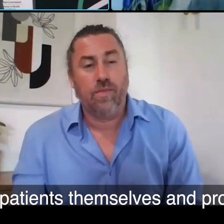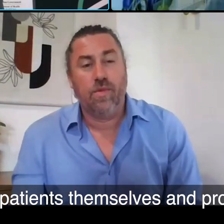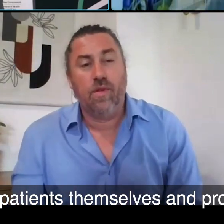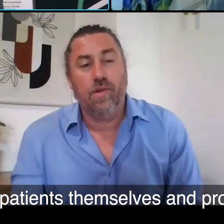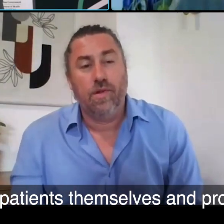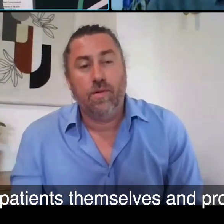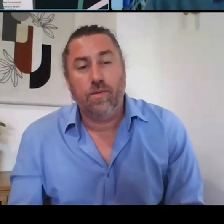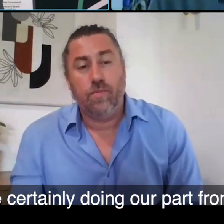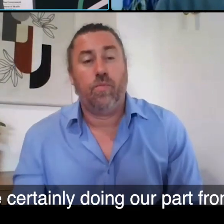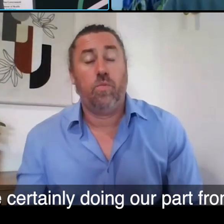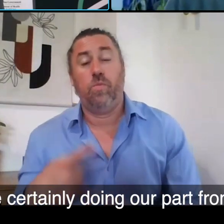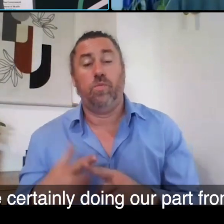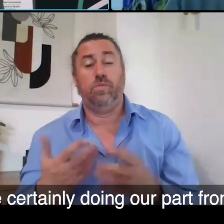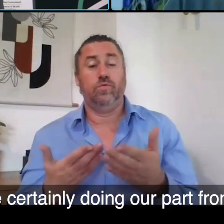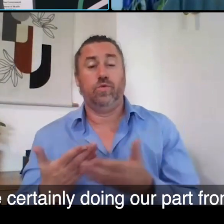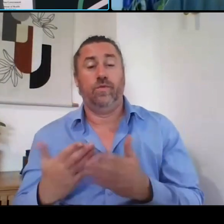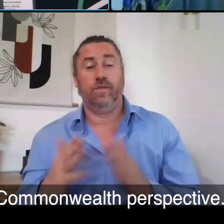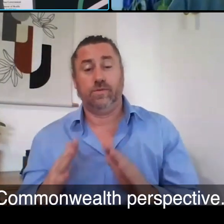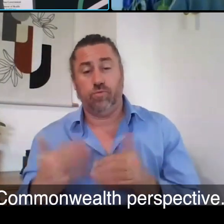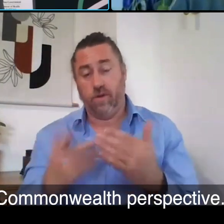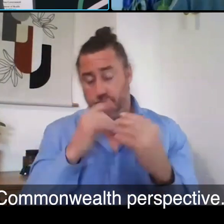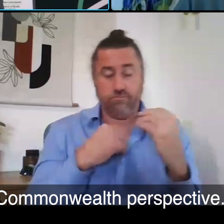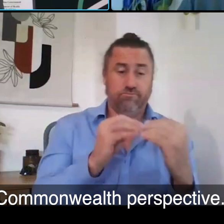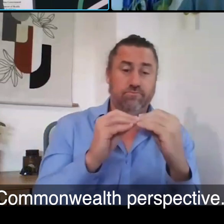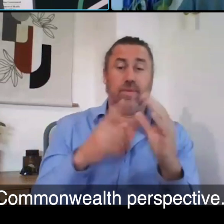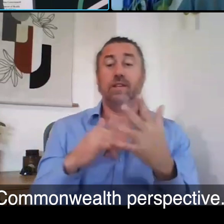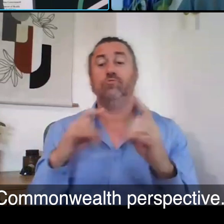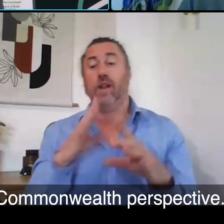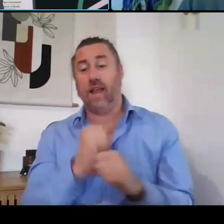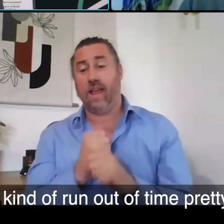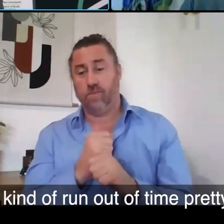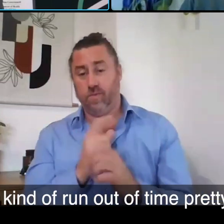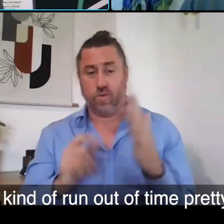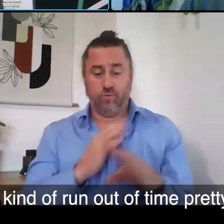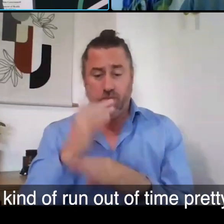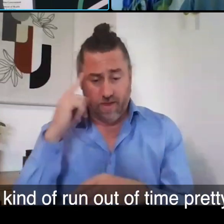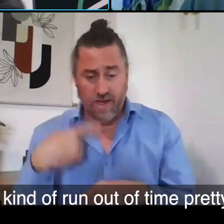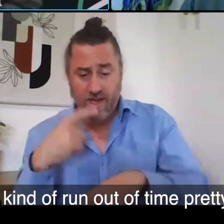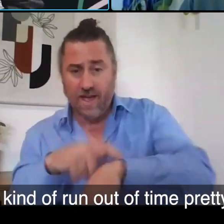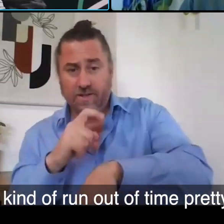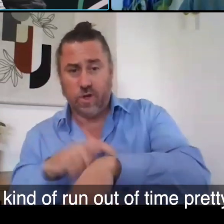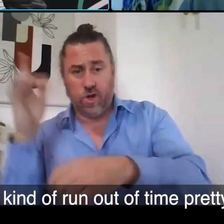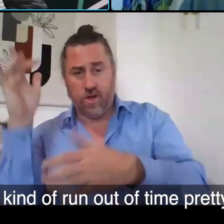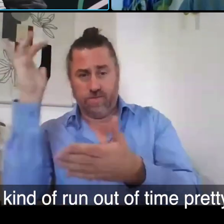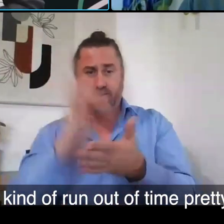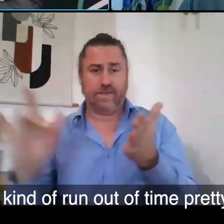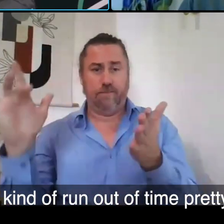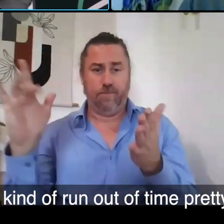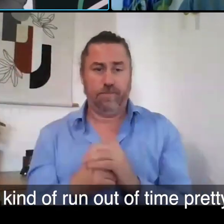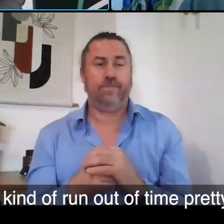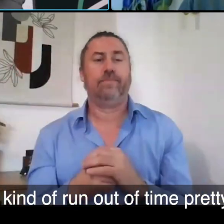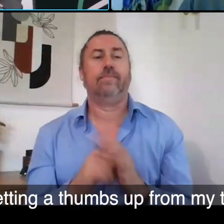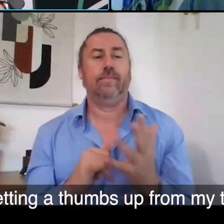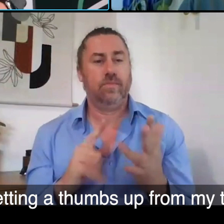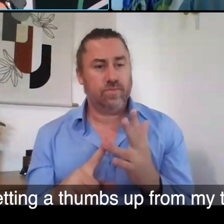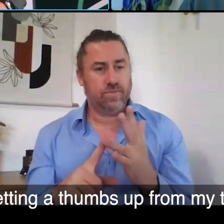patients themselves and providers. We're certainly doing our part from the Commonwealth perspective. I think we've kind of run out of time pretty much now,